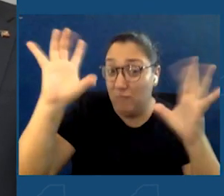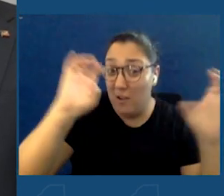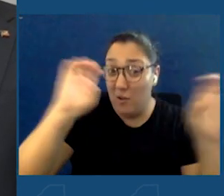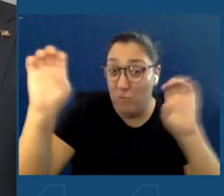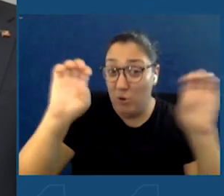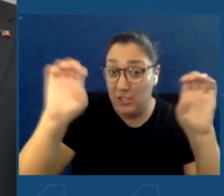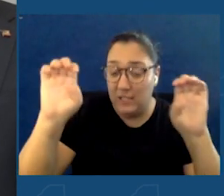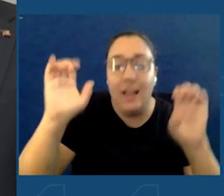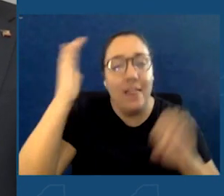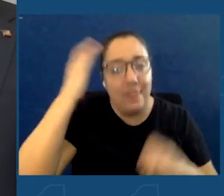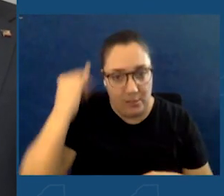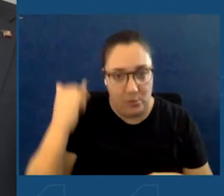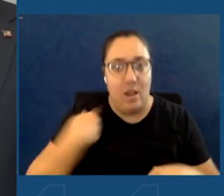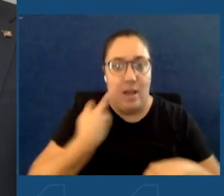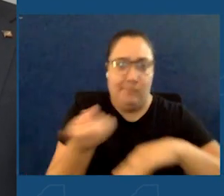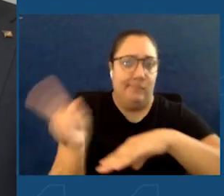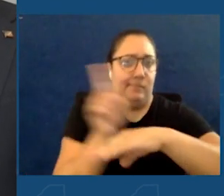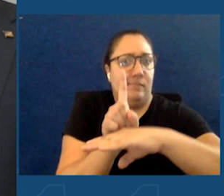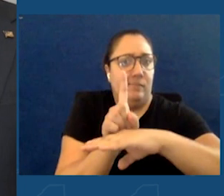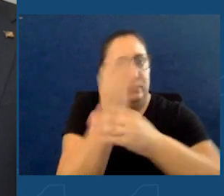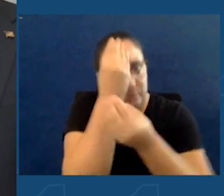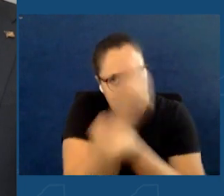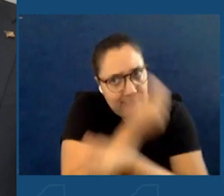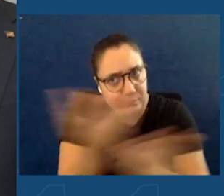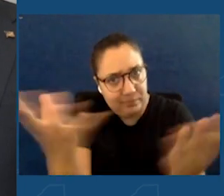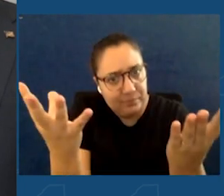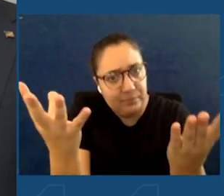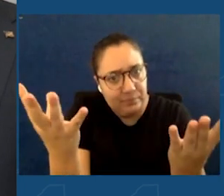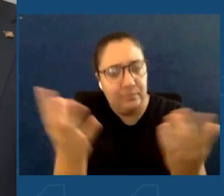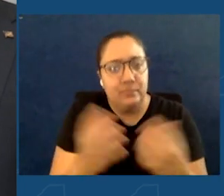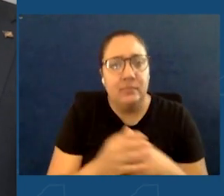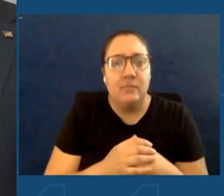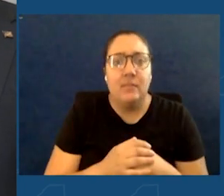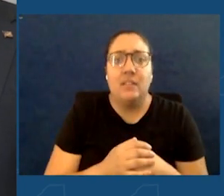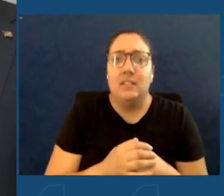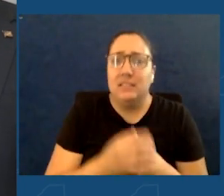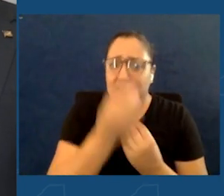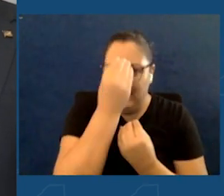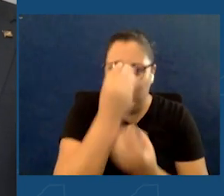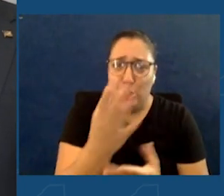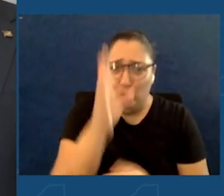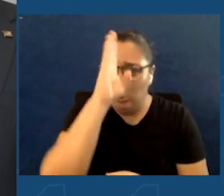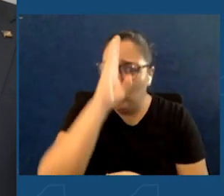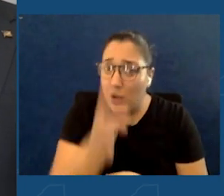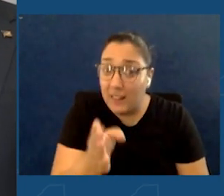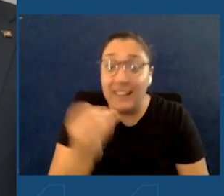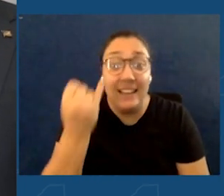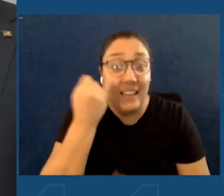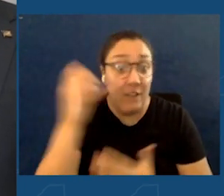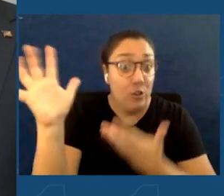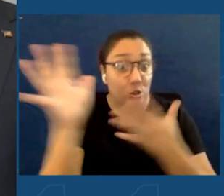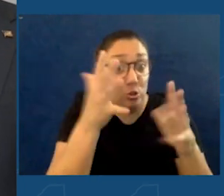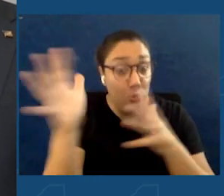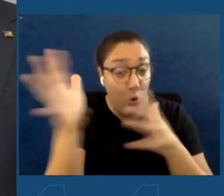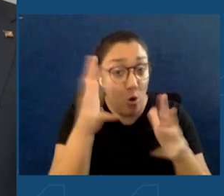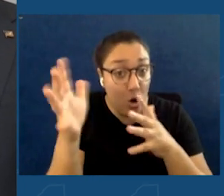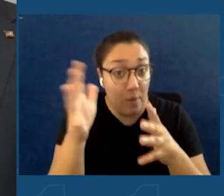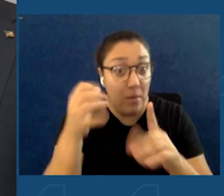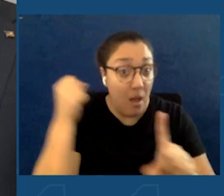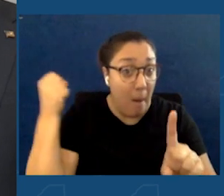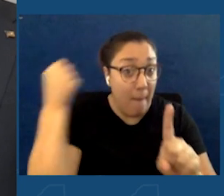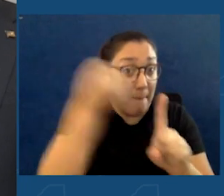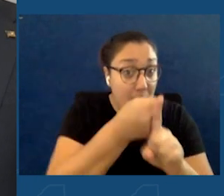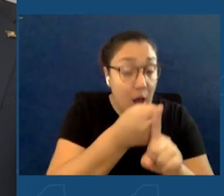person to convey that directly and say that I need to know that when a storm hits, that you have the manpower, the woman